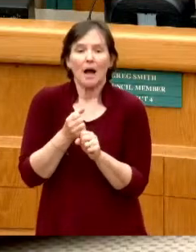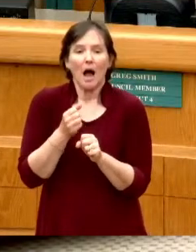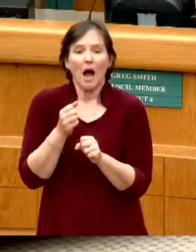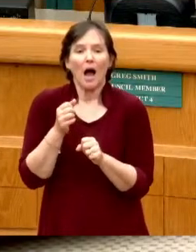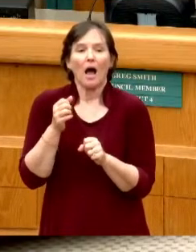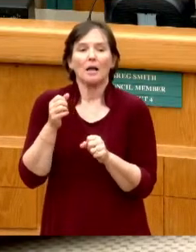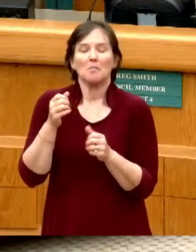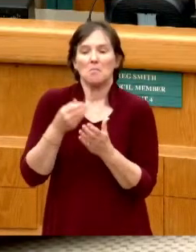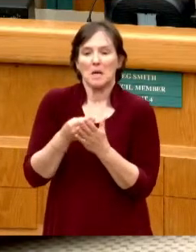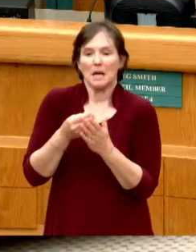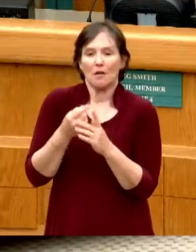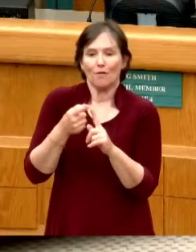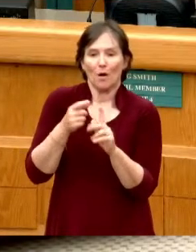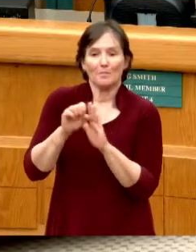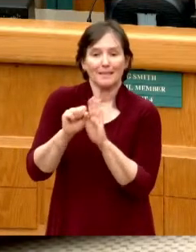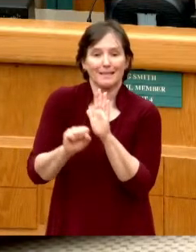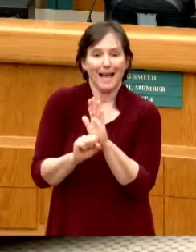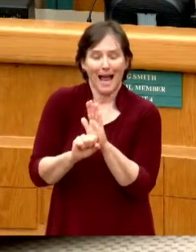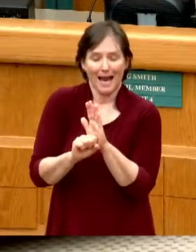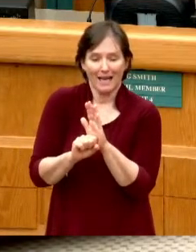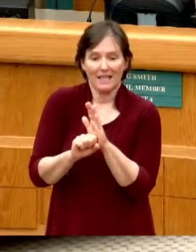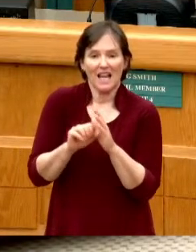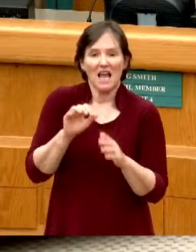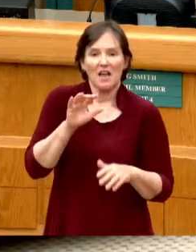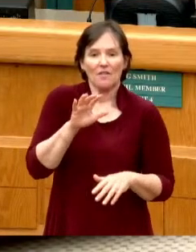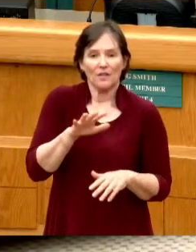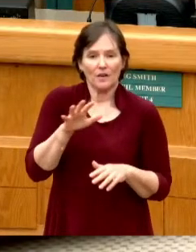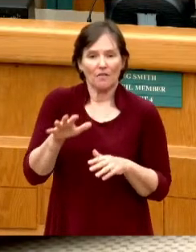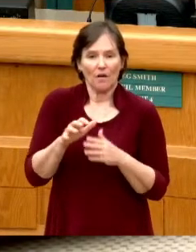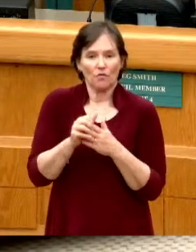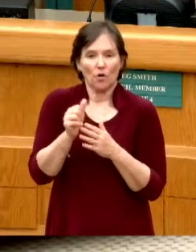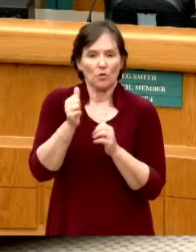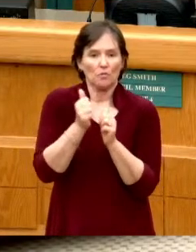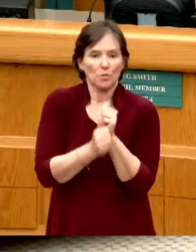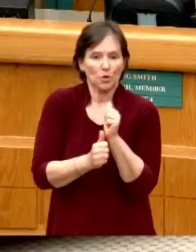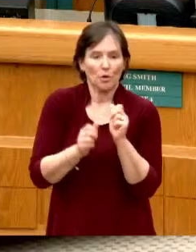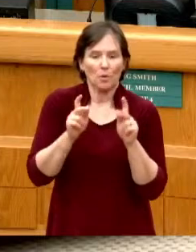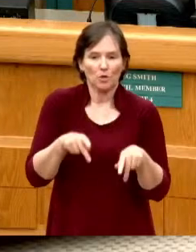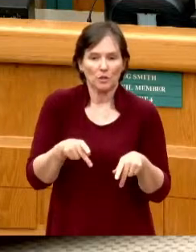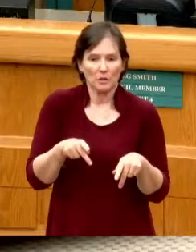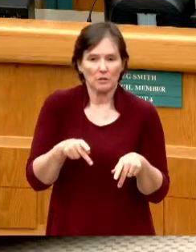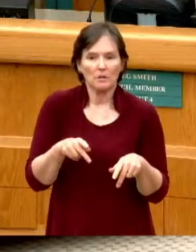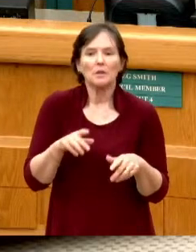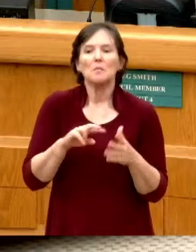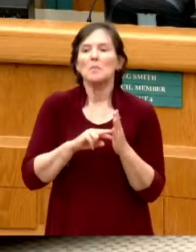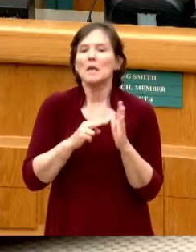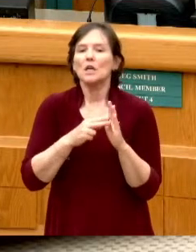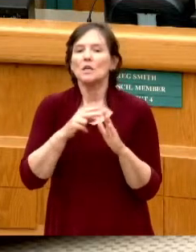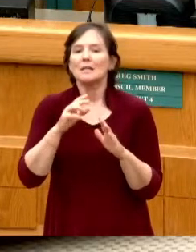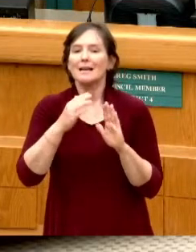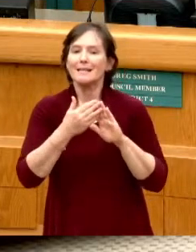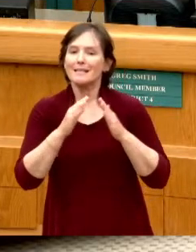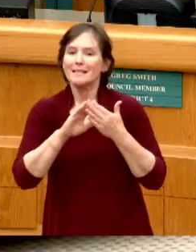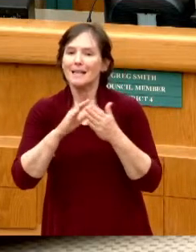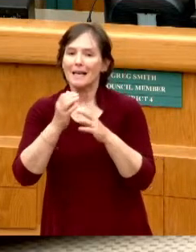our unincorporated citizenry. That meant that the city of Corpus Christi received $17.9 million, and we